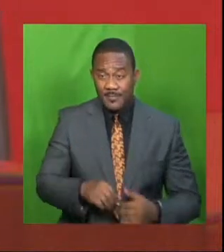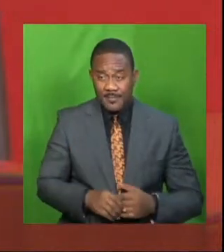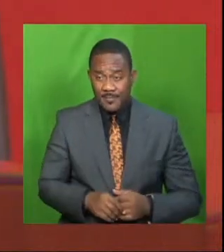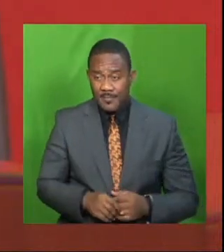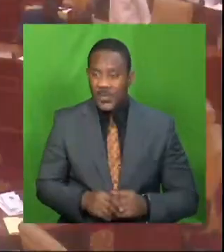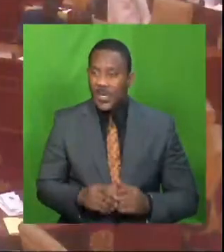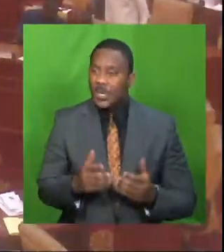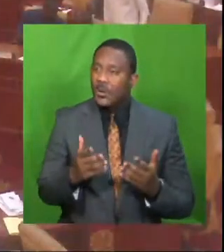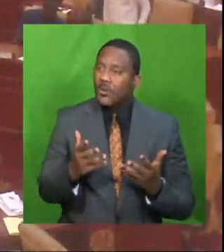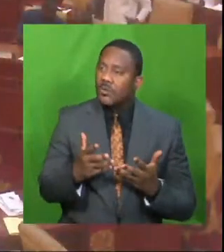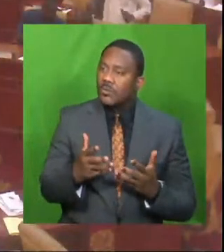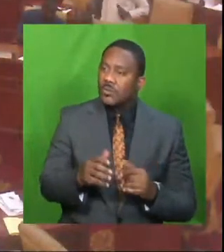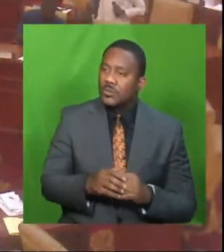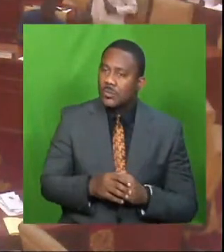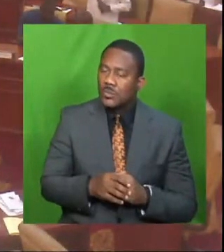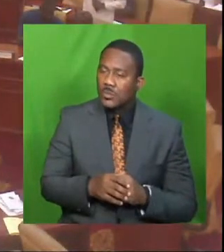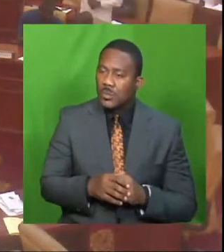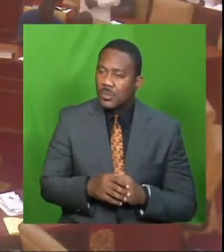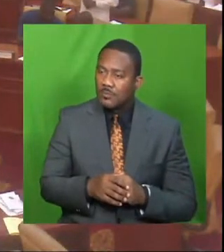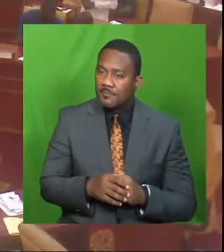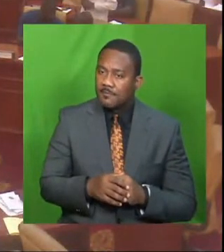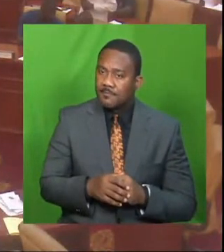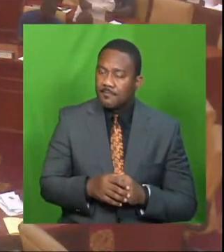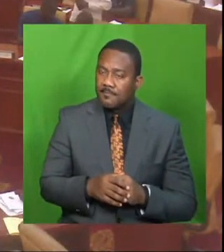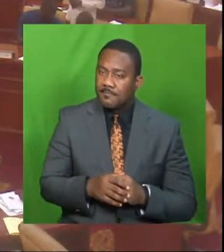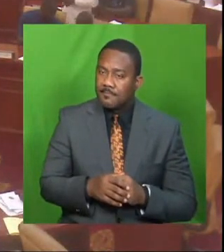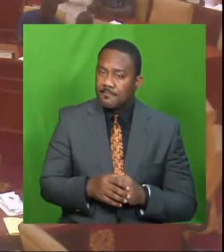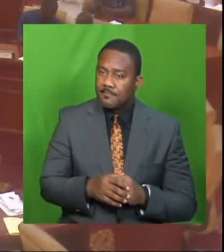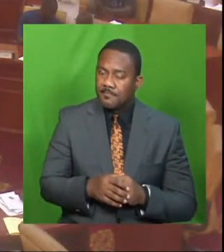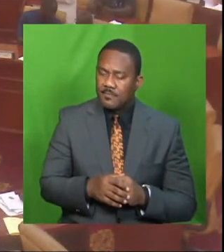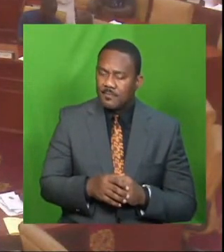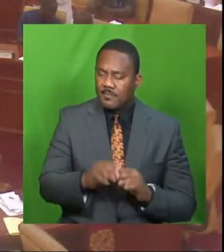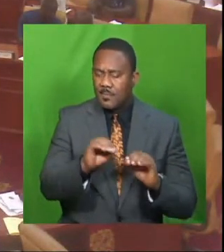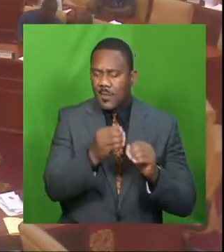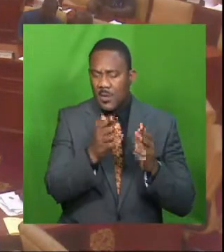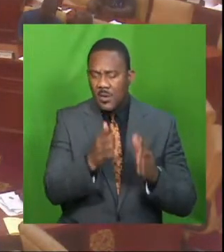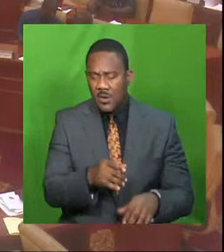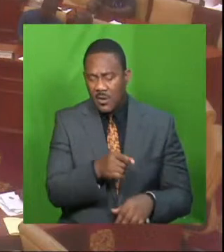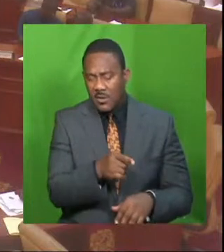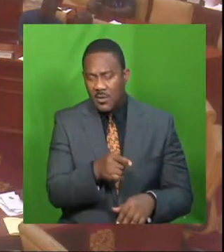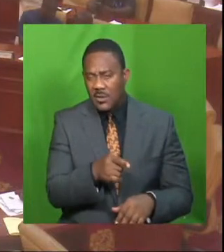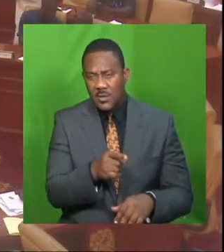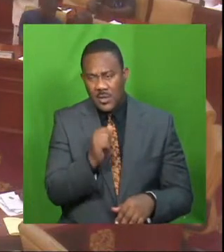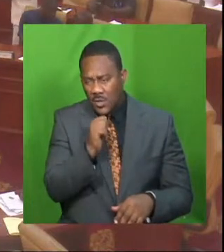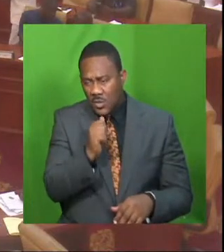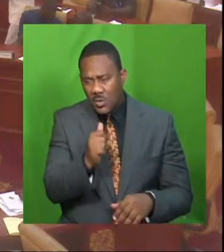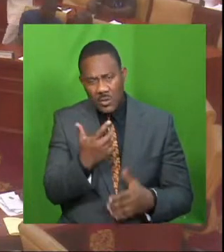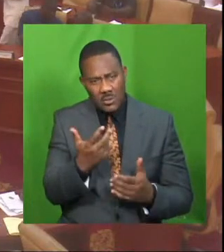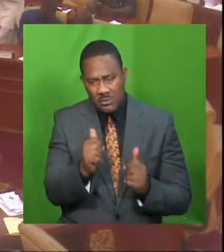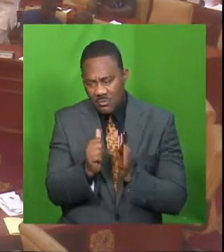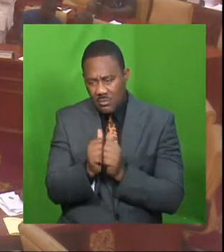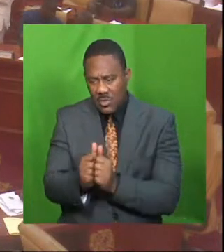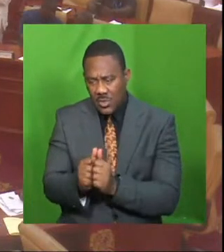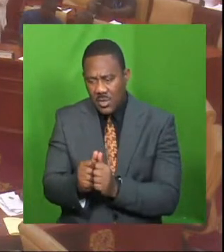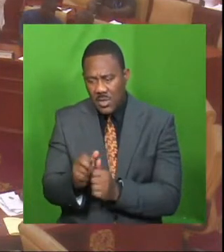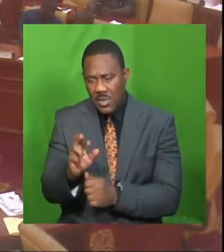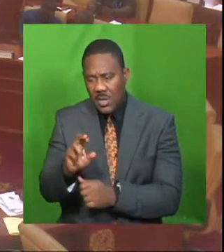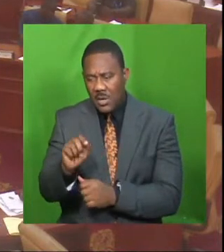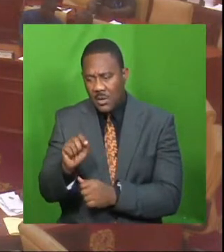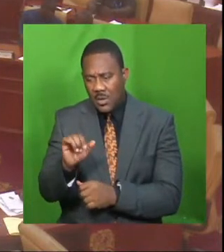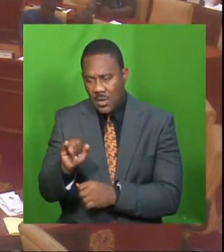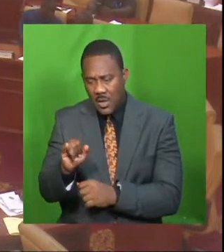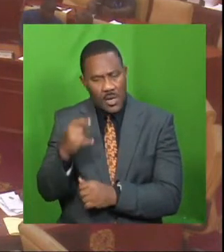the Minister, these officers who are not from the RTI Secretariat, but they are scheduled officers of the